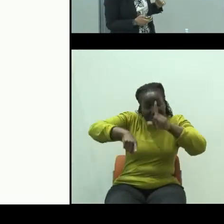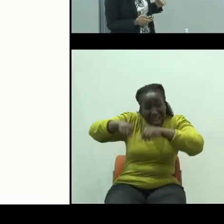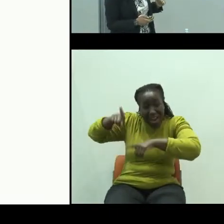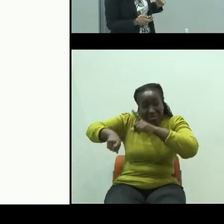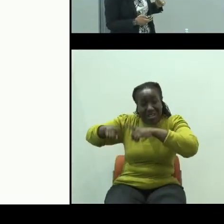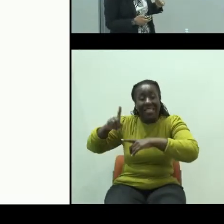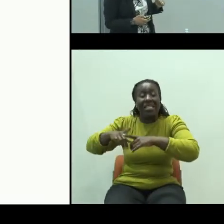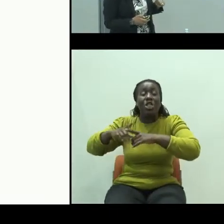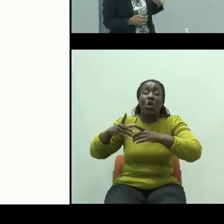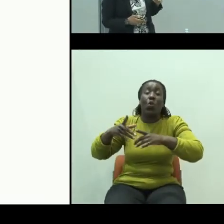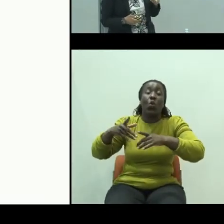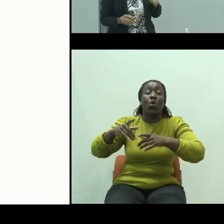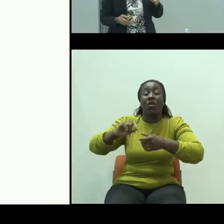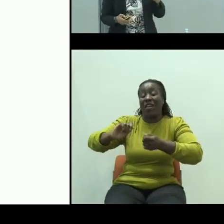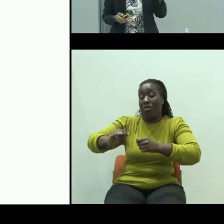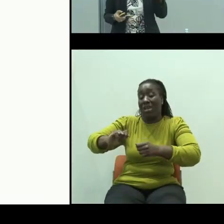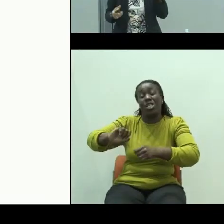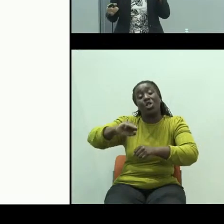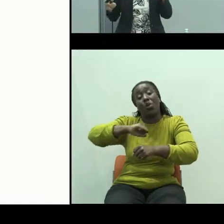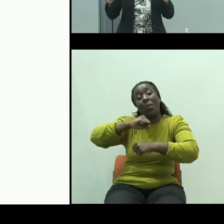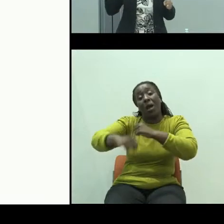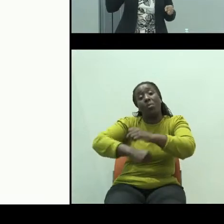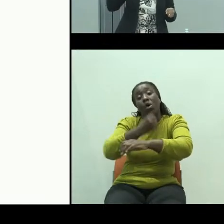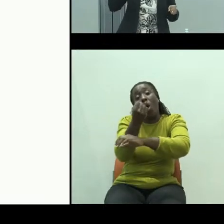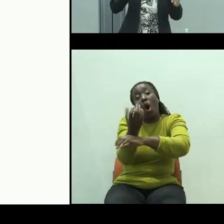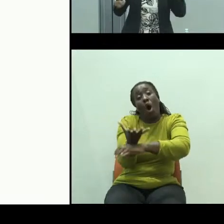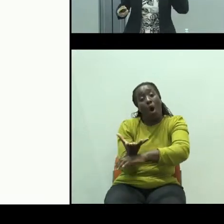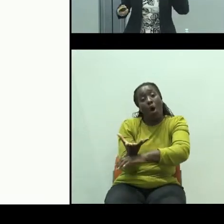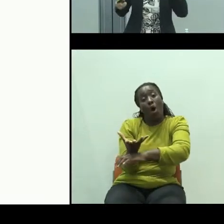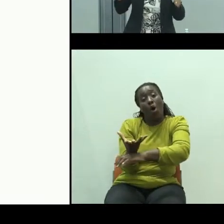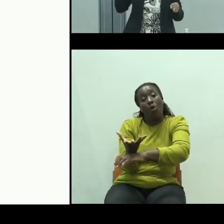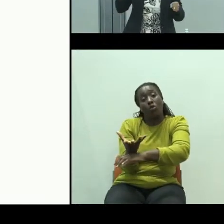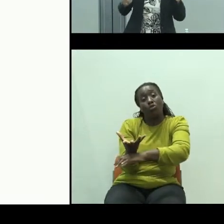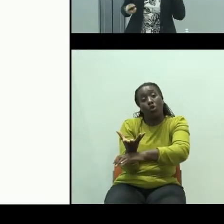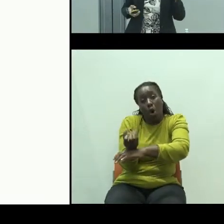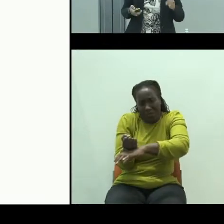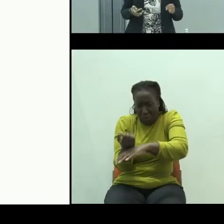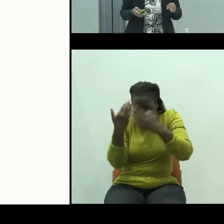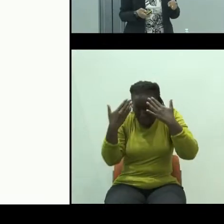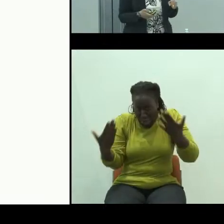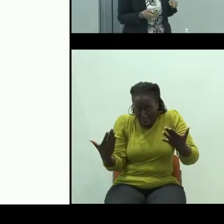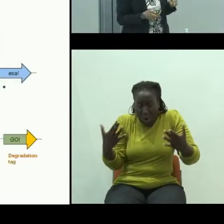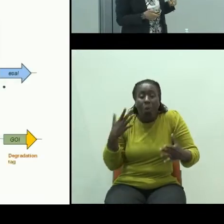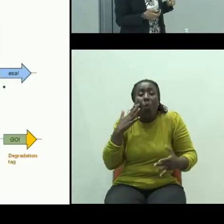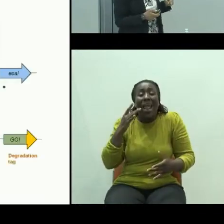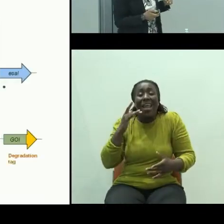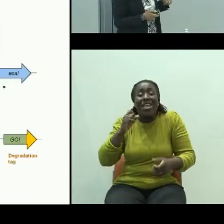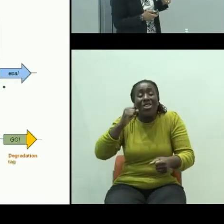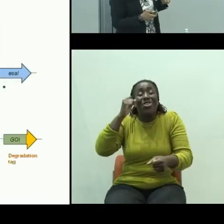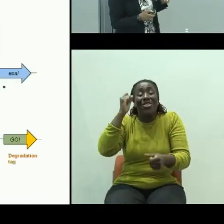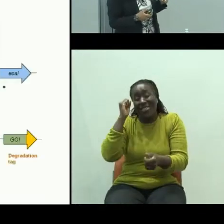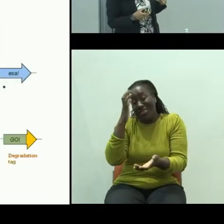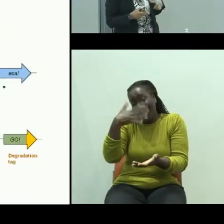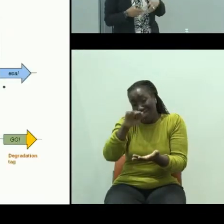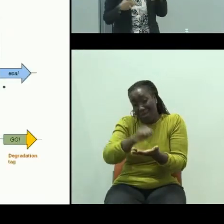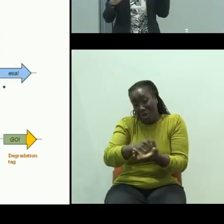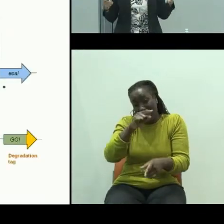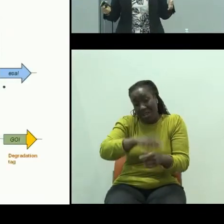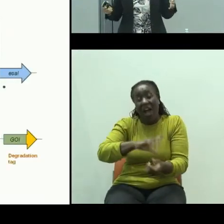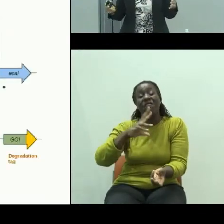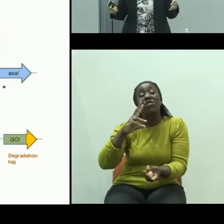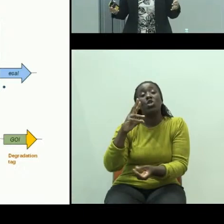from on to off, and then we don't know exactly when is the right time for switching, but we can actually build